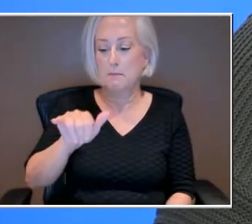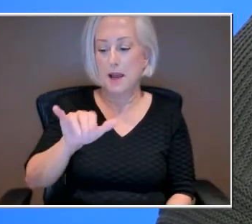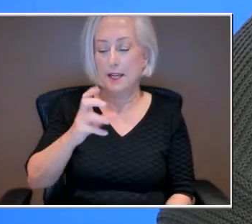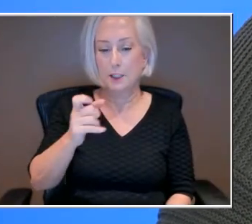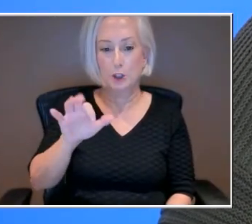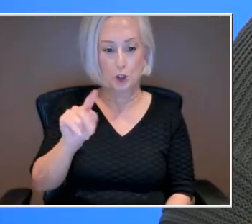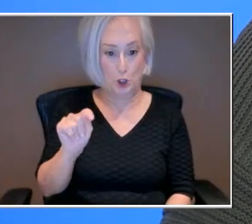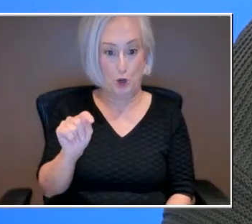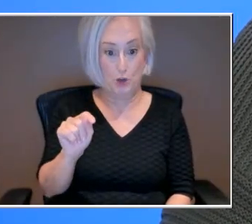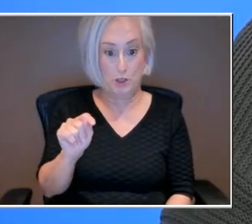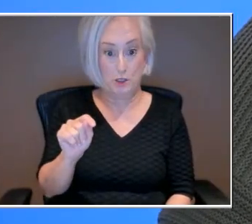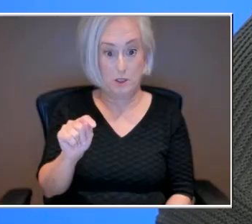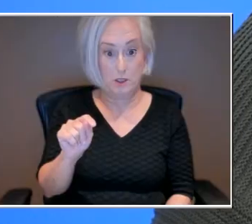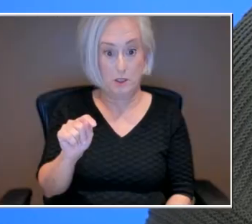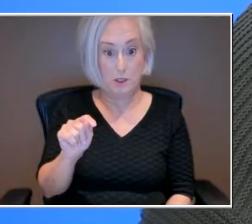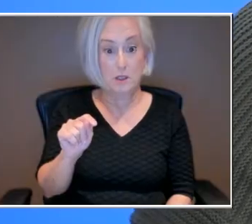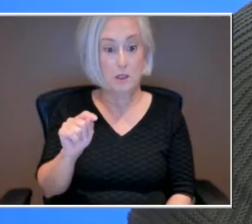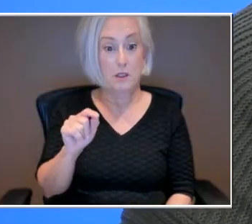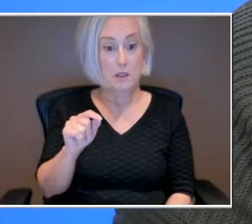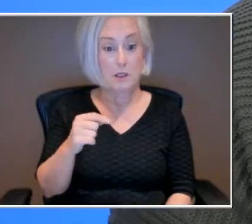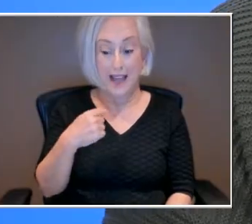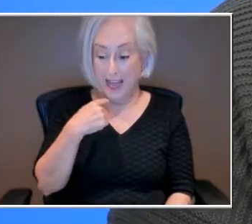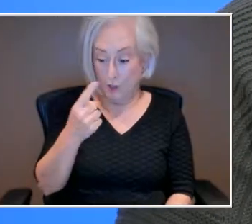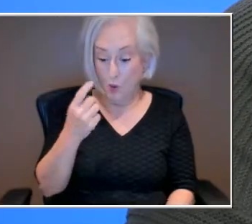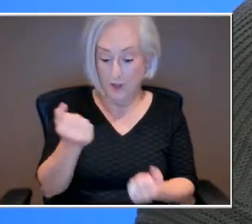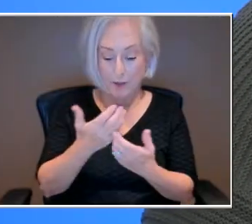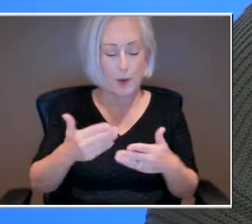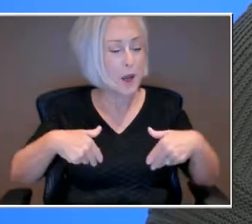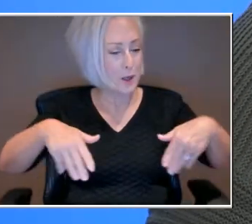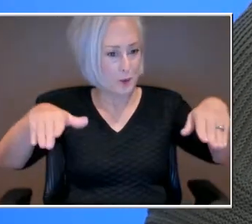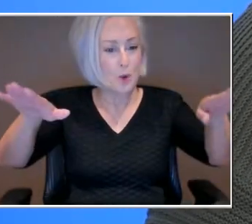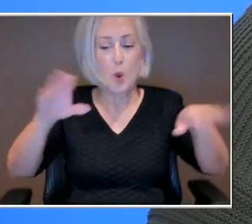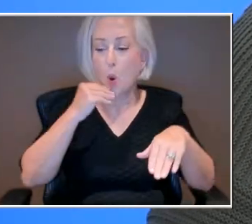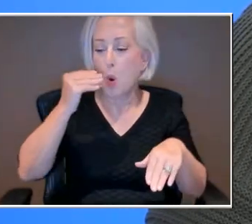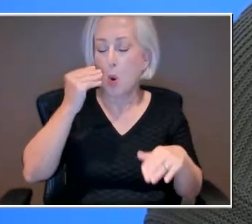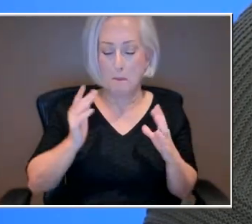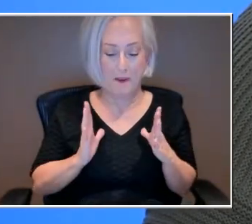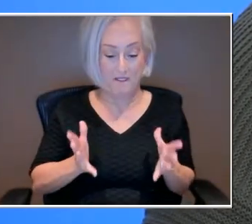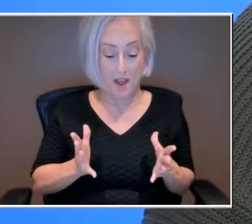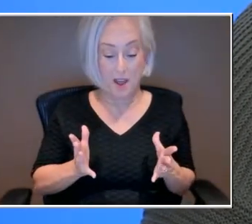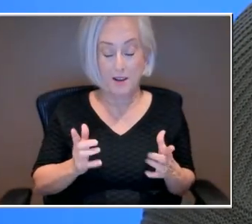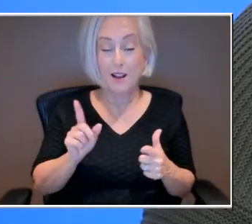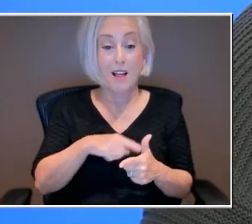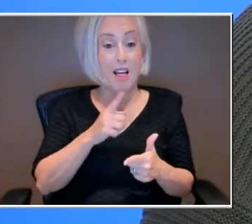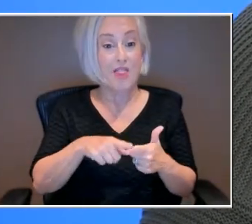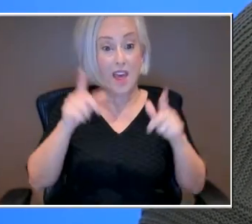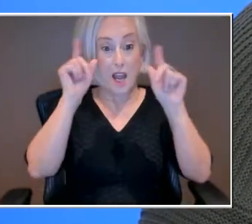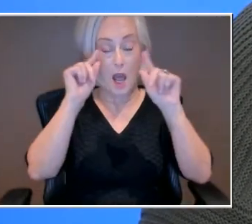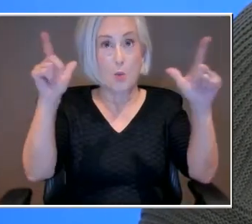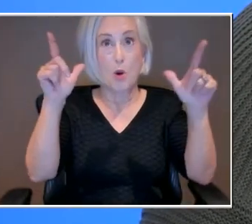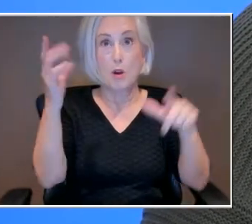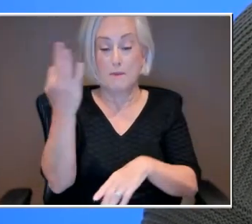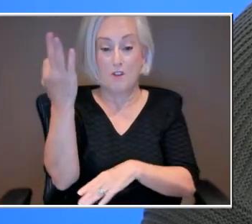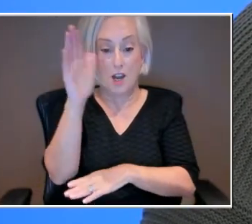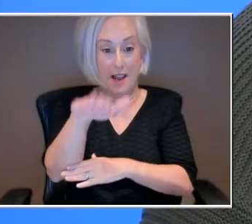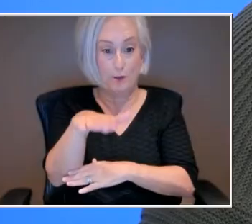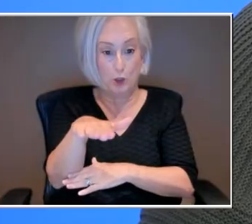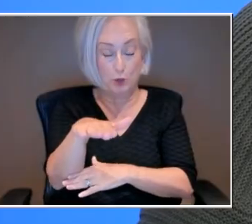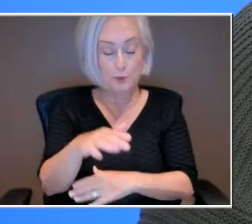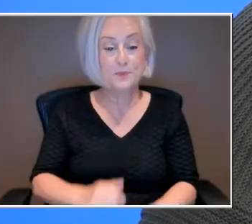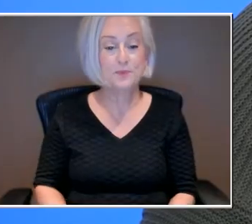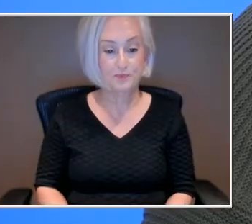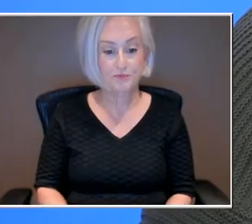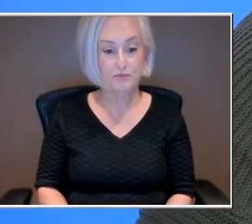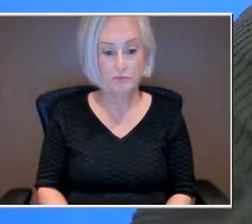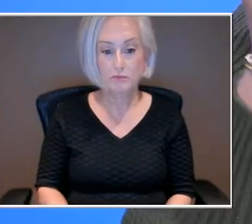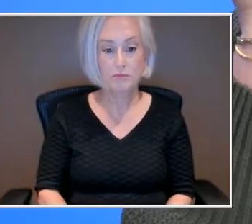told everybody, like, please go home, I'm fine. And I woke up from a nap Friday afternoon, and it